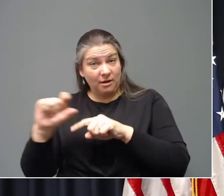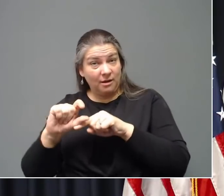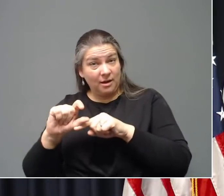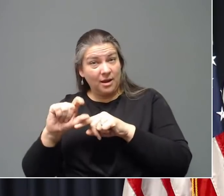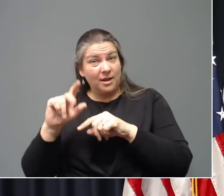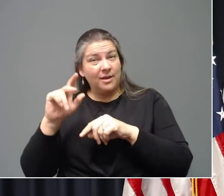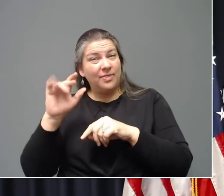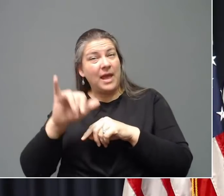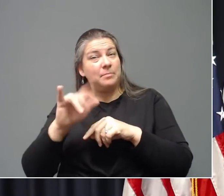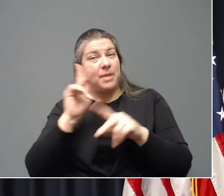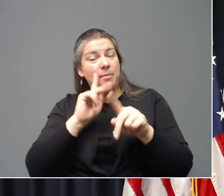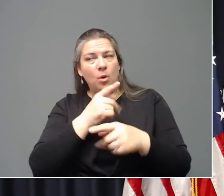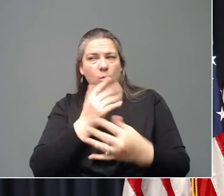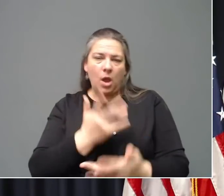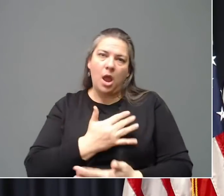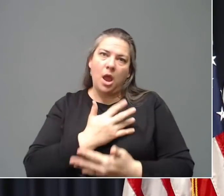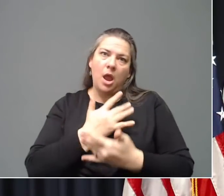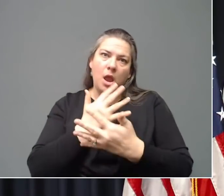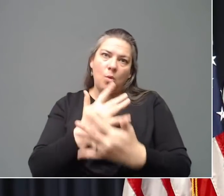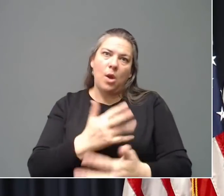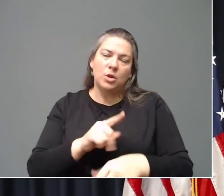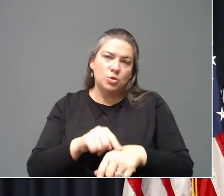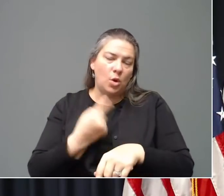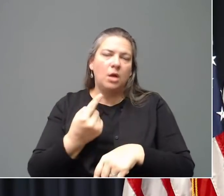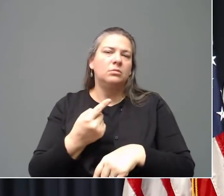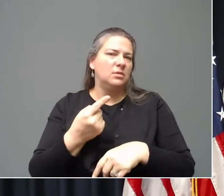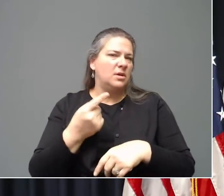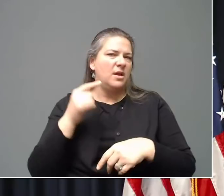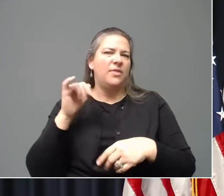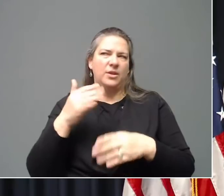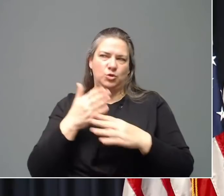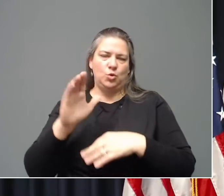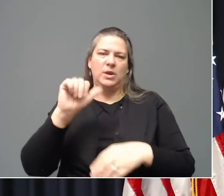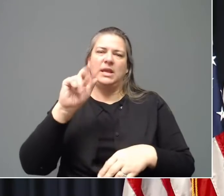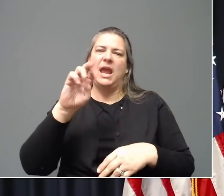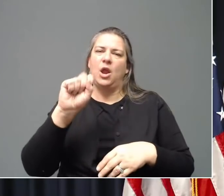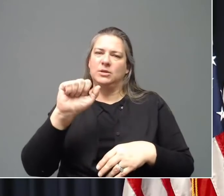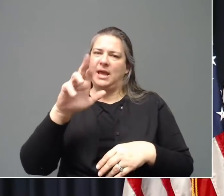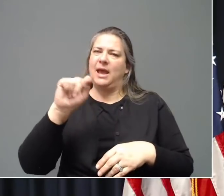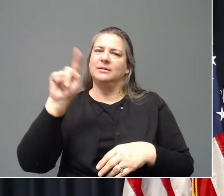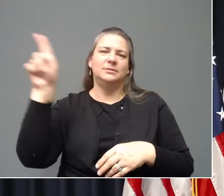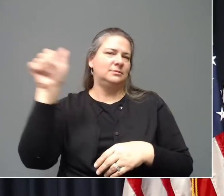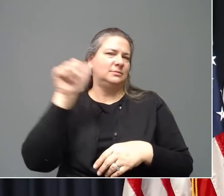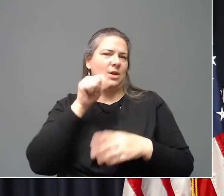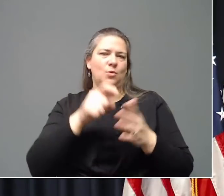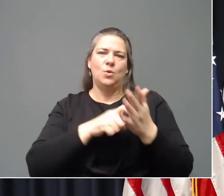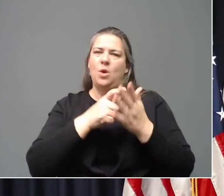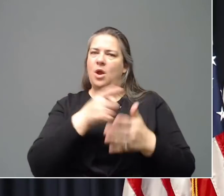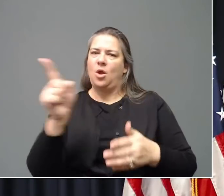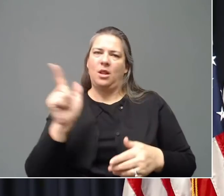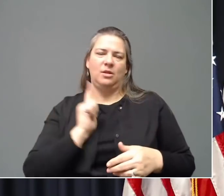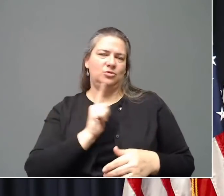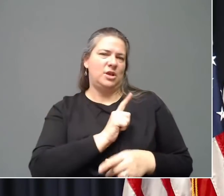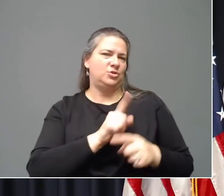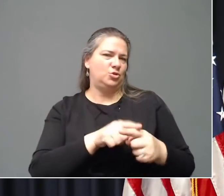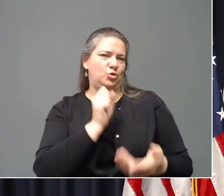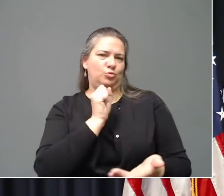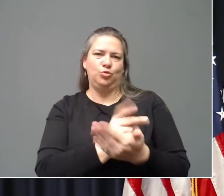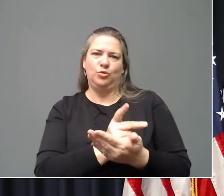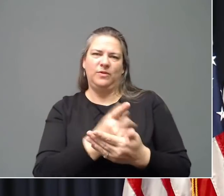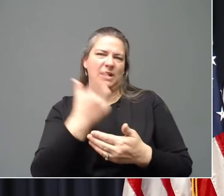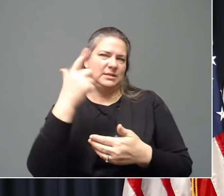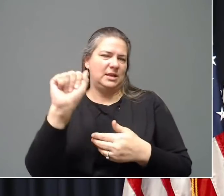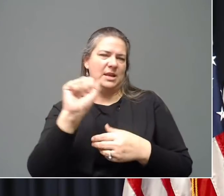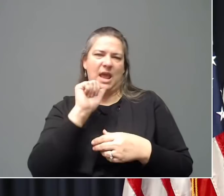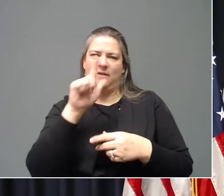little to get the summer benefit are all through the CARES Act. That doesn't require legislation from the General Assembly. And now we'll